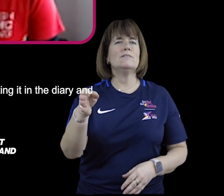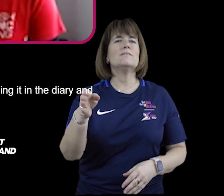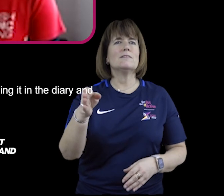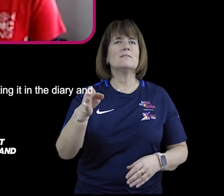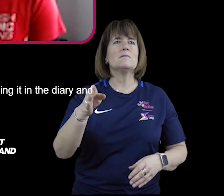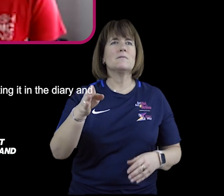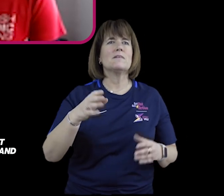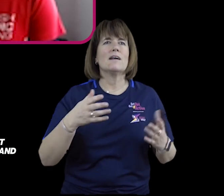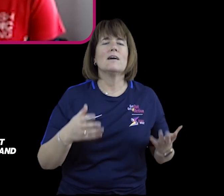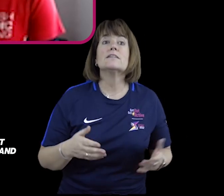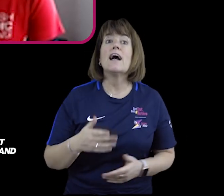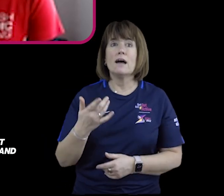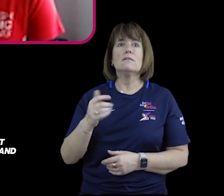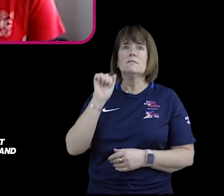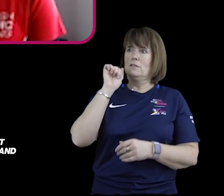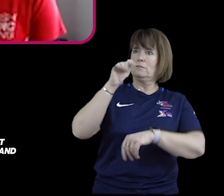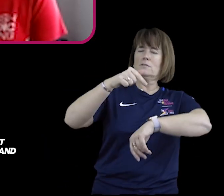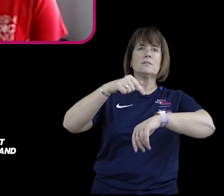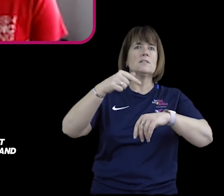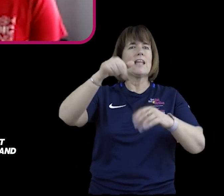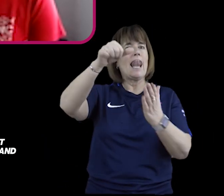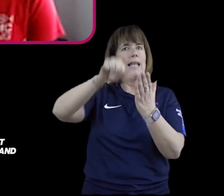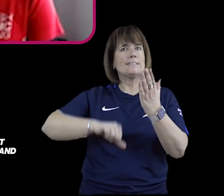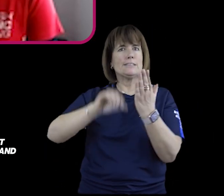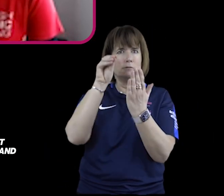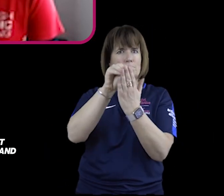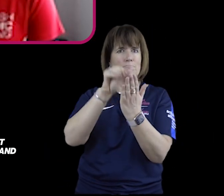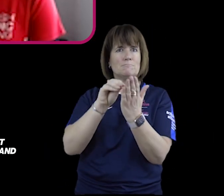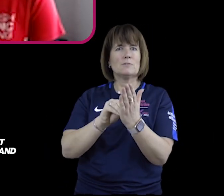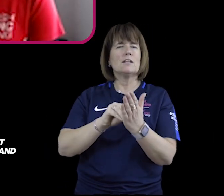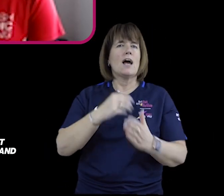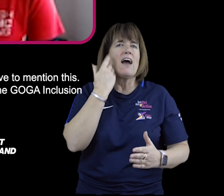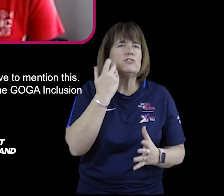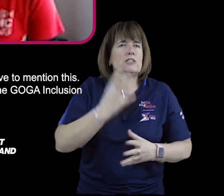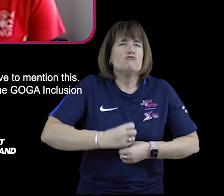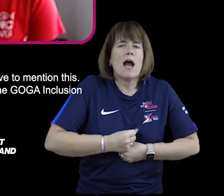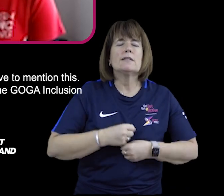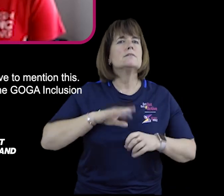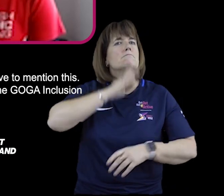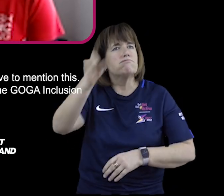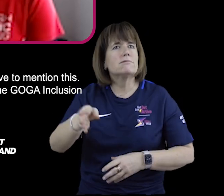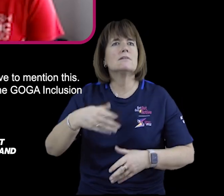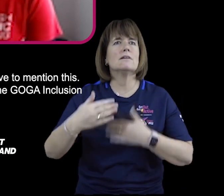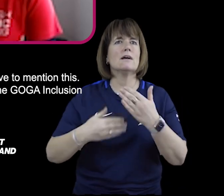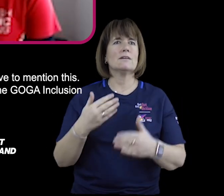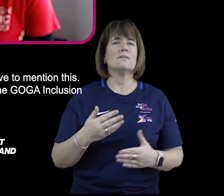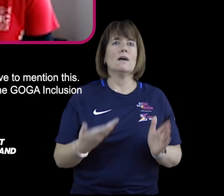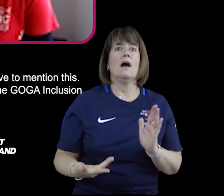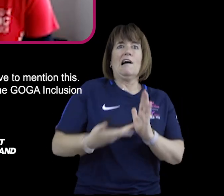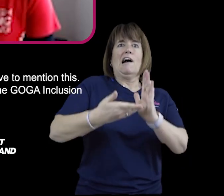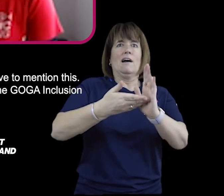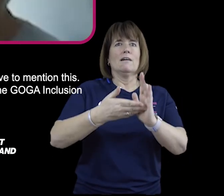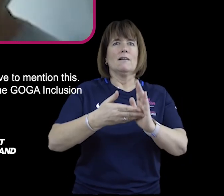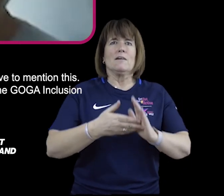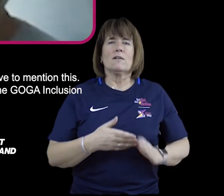time. Yeah. Yes, time away from your to-do list, your daily stress. You Which can is escape. ever expanding, right? And